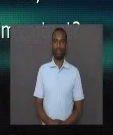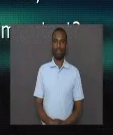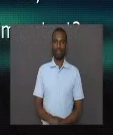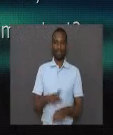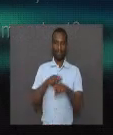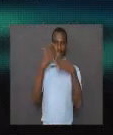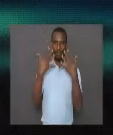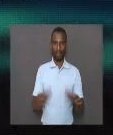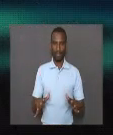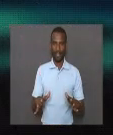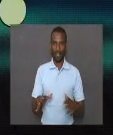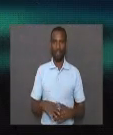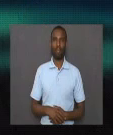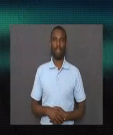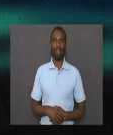Time's up.